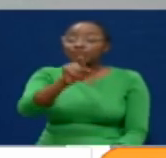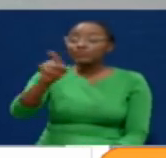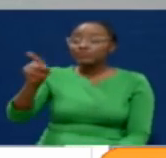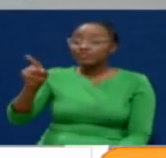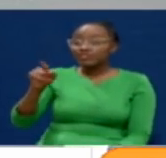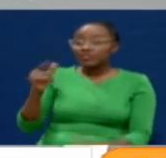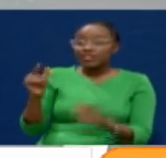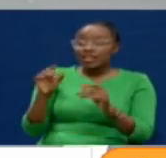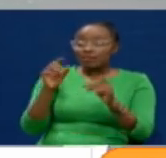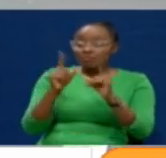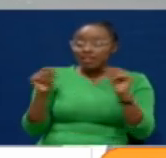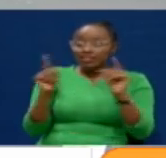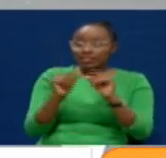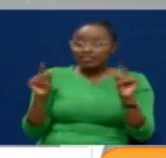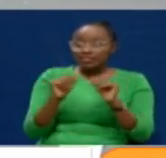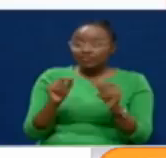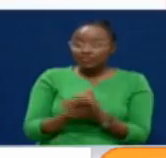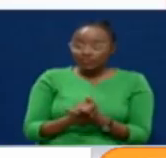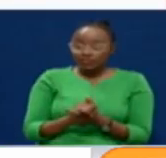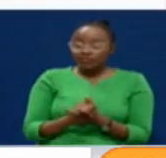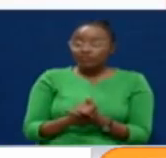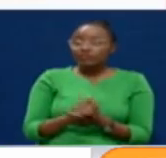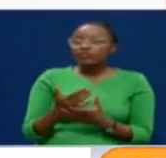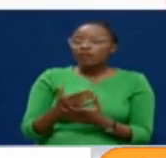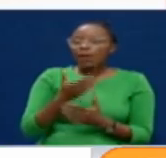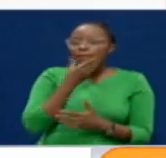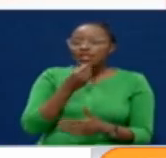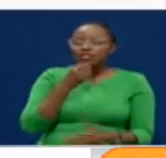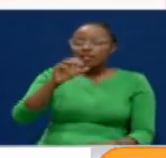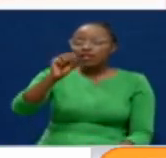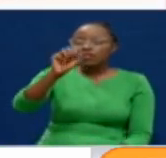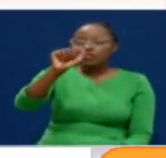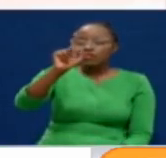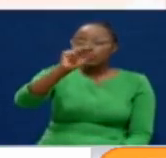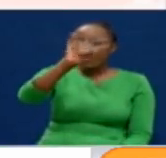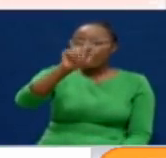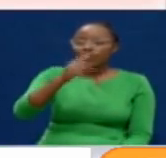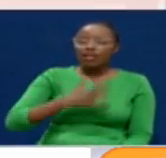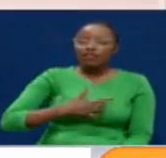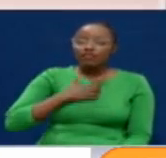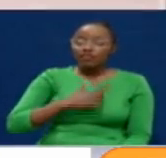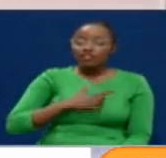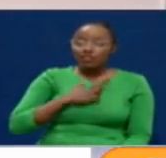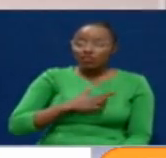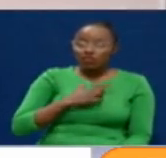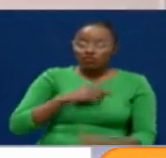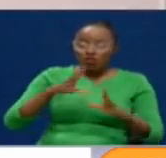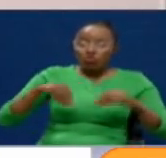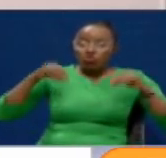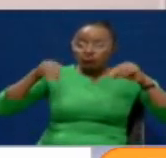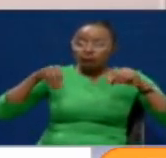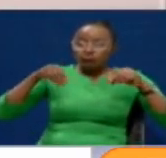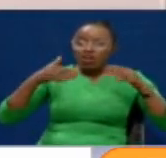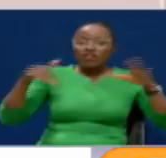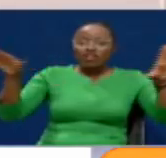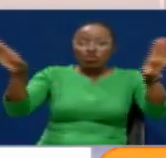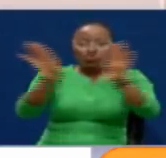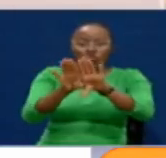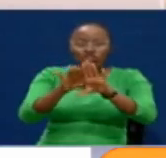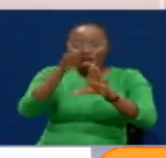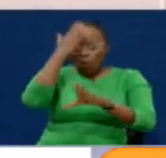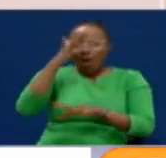These are text messages, okay? Trader says, Mr. Sakaja, please visit Muthurwa Market and close it, for it's